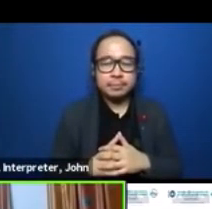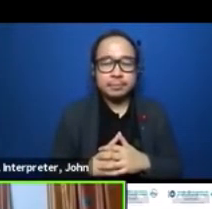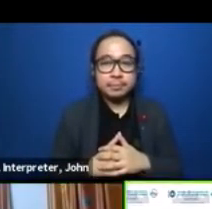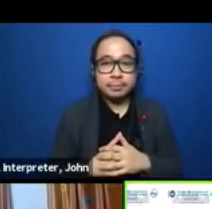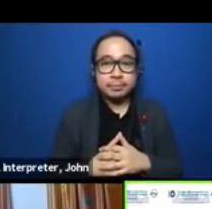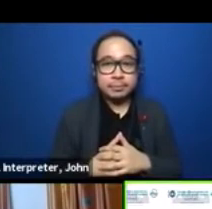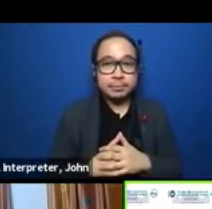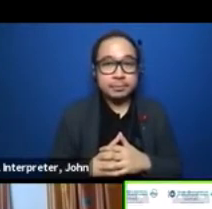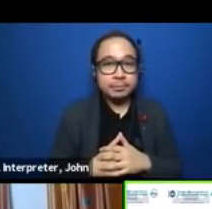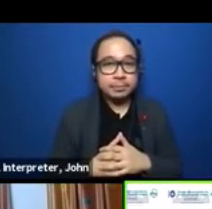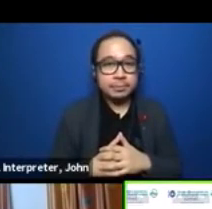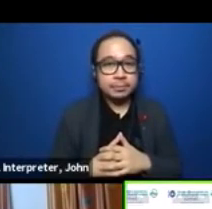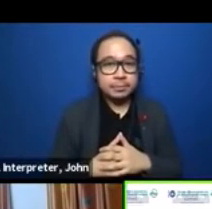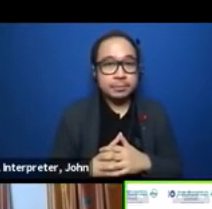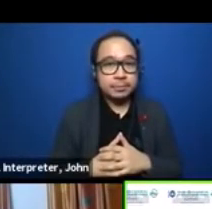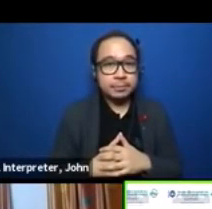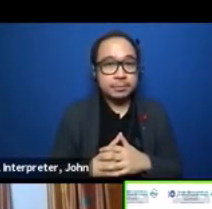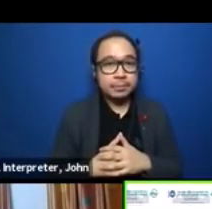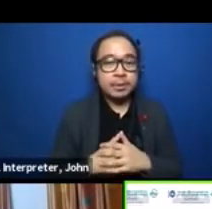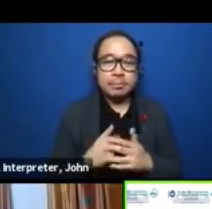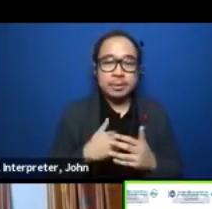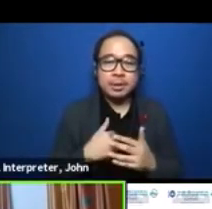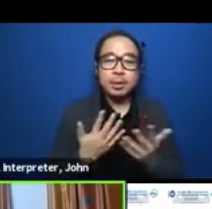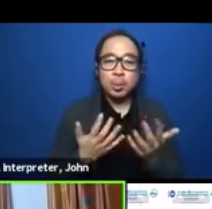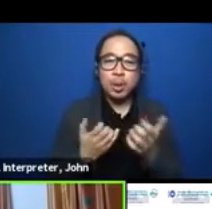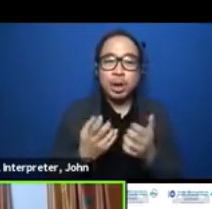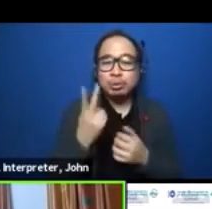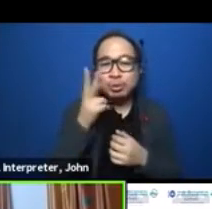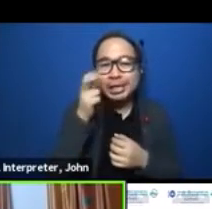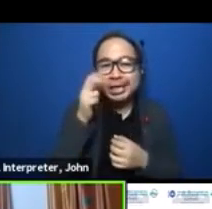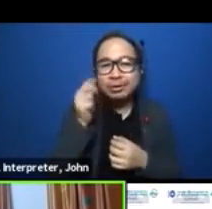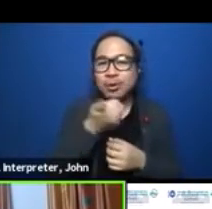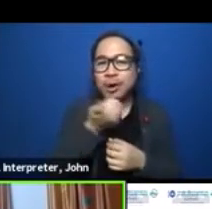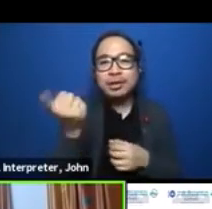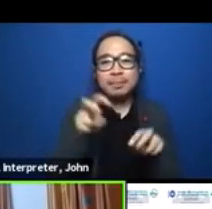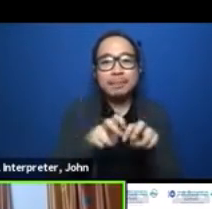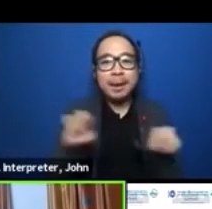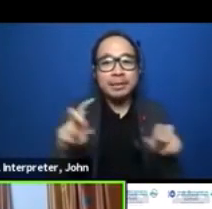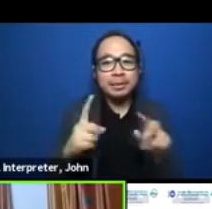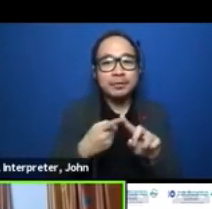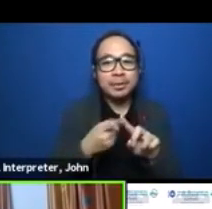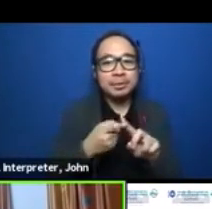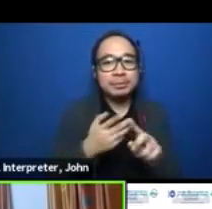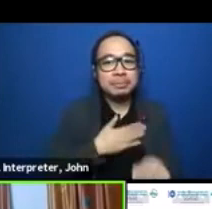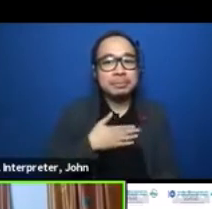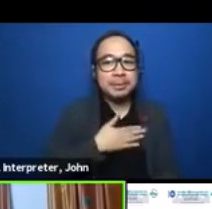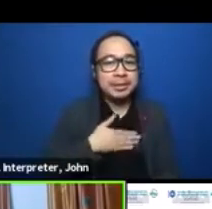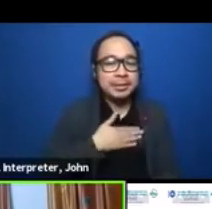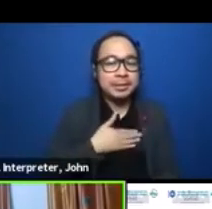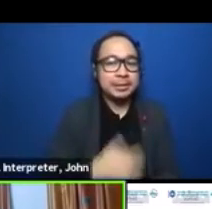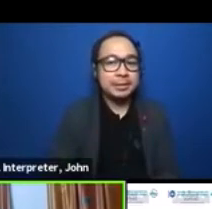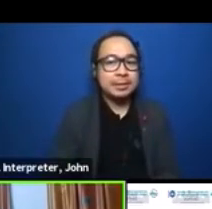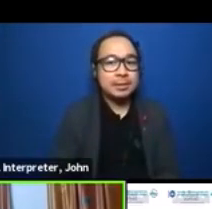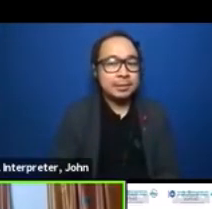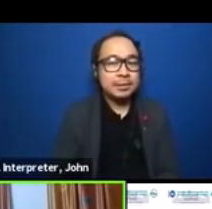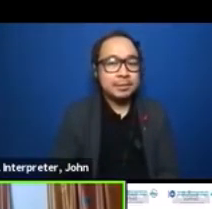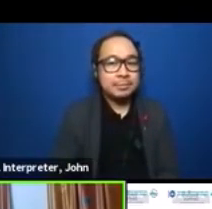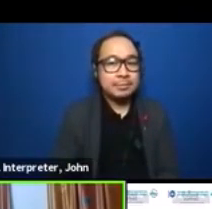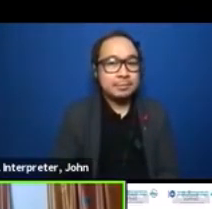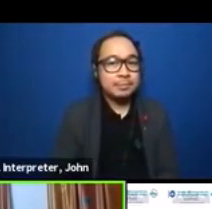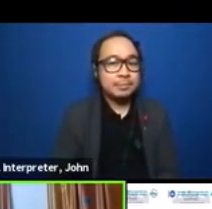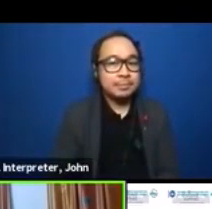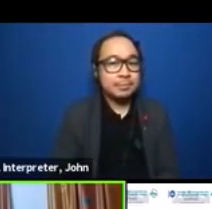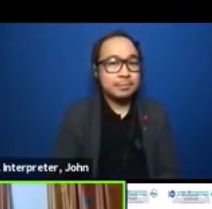I would love to hear from other panelists on this first, please. Thank you. Okay, okay, okay. Sagar, Ajay.